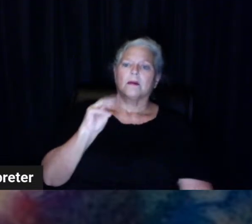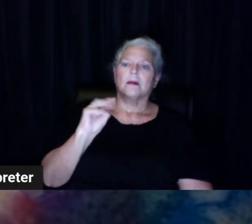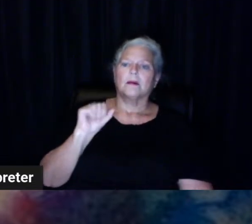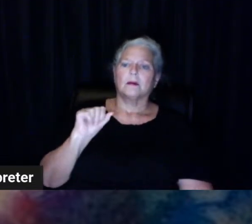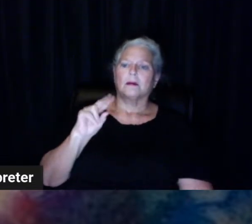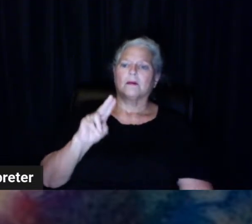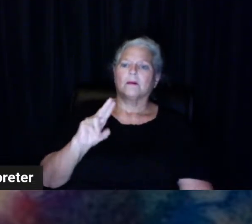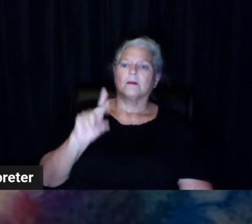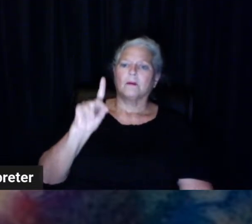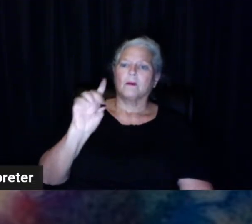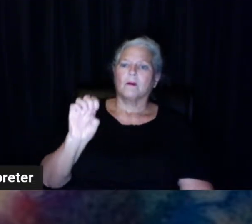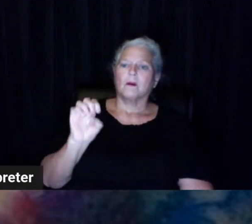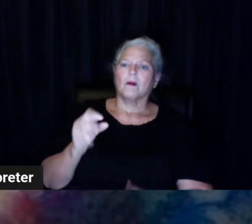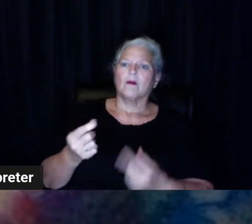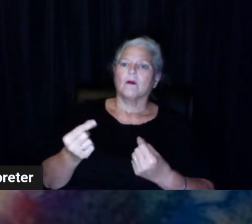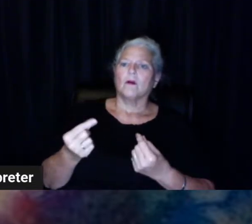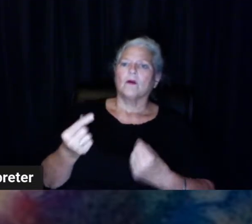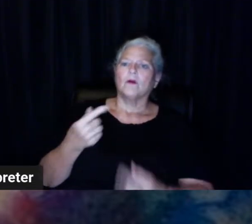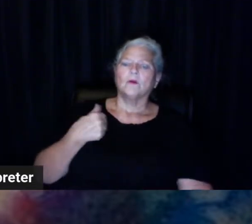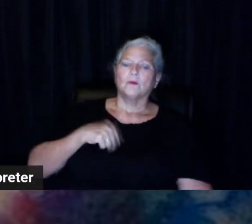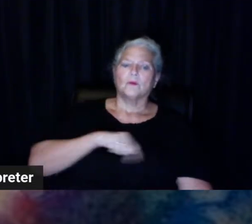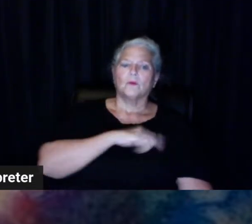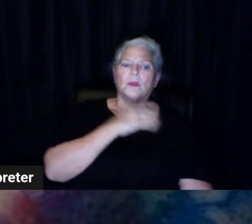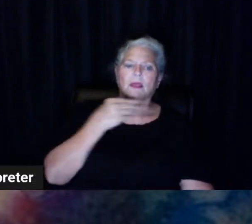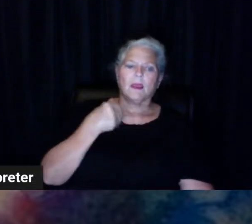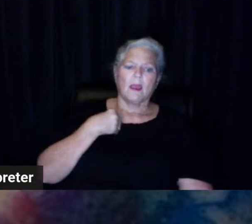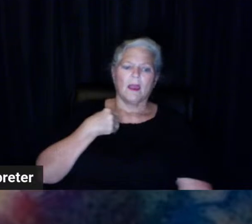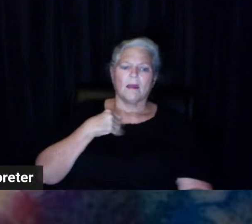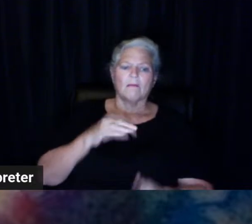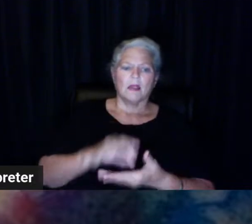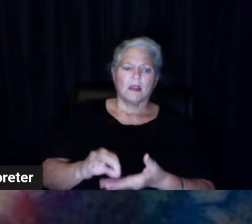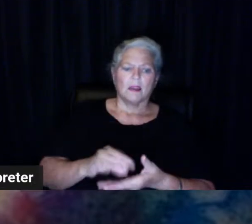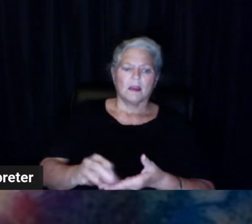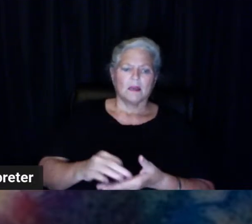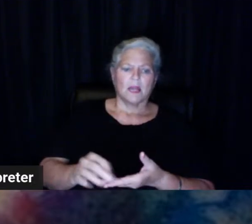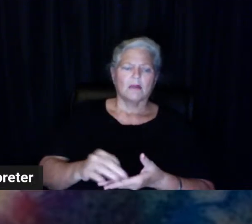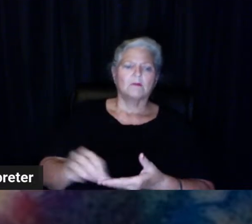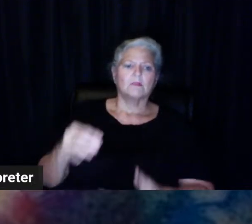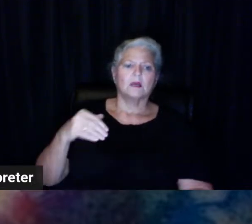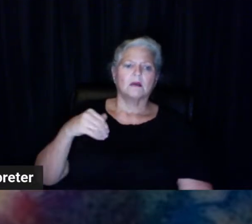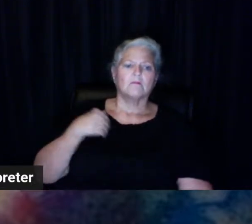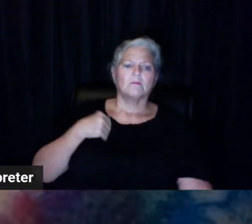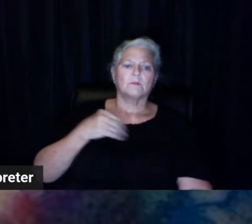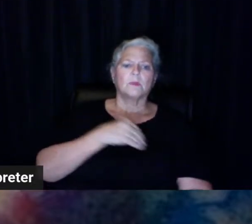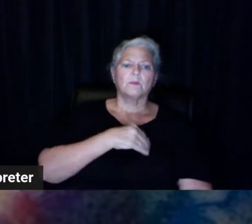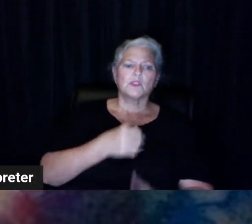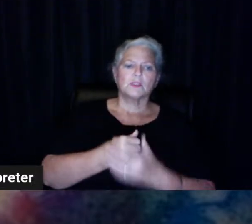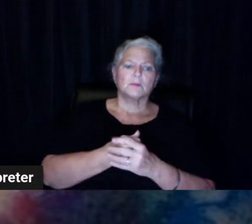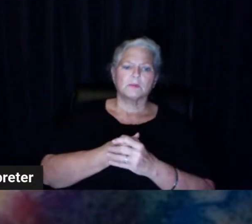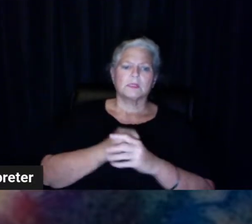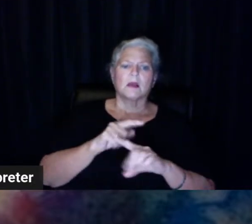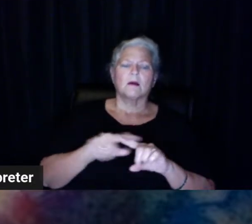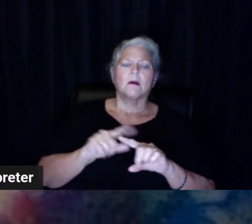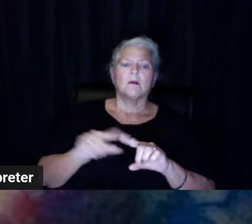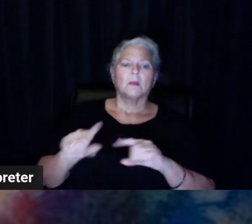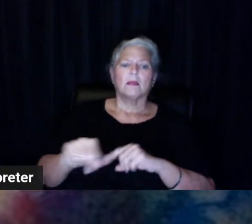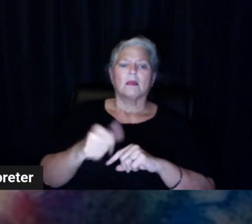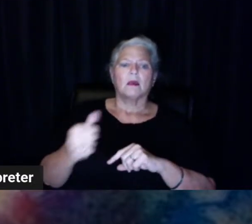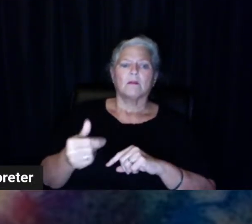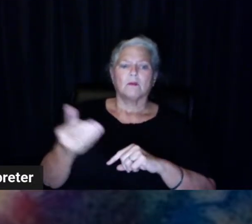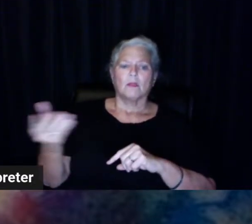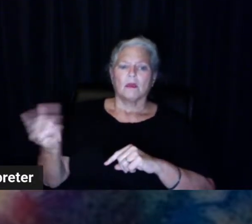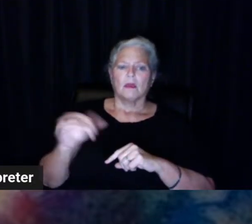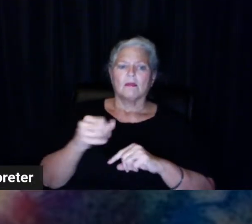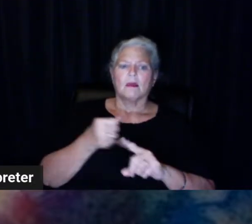asked for a count for memberships? So we'll see what the membership count is. But the other thing that hit,